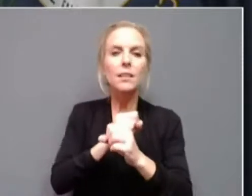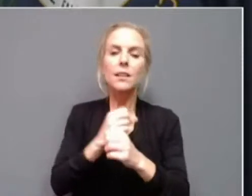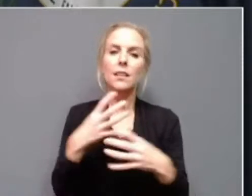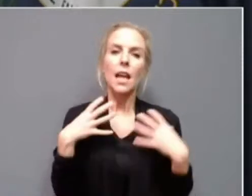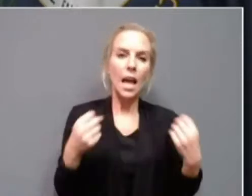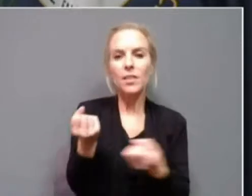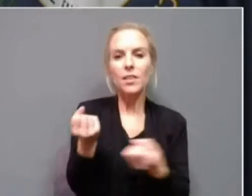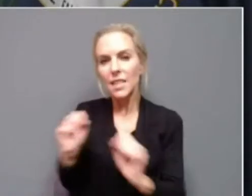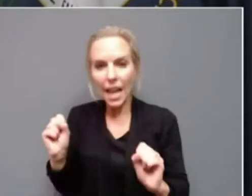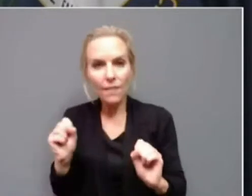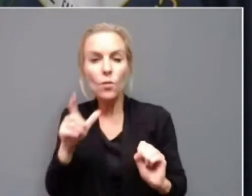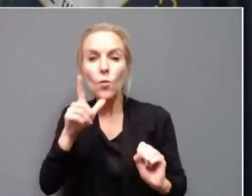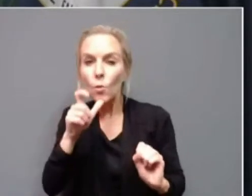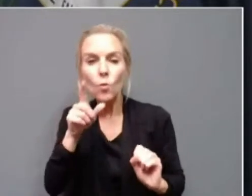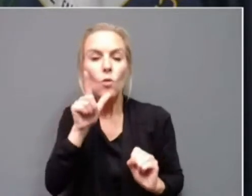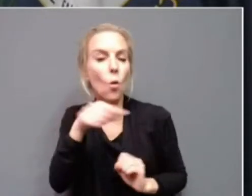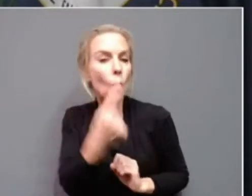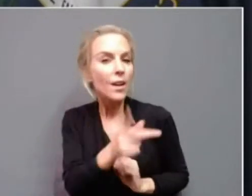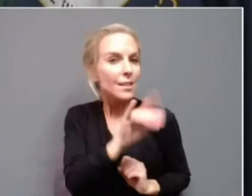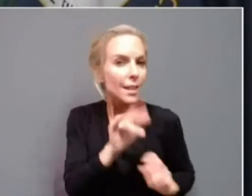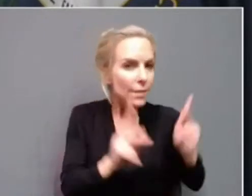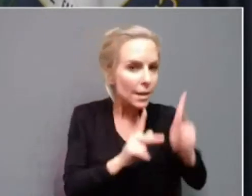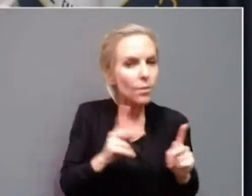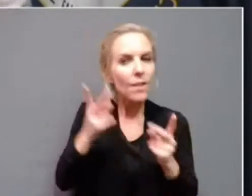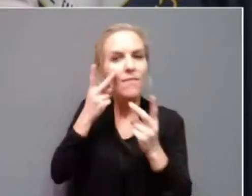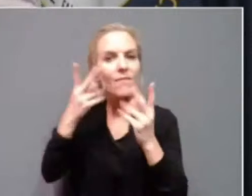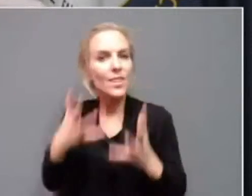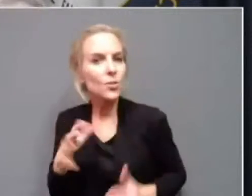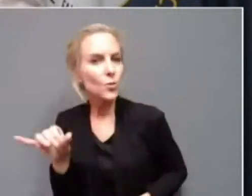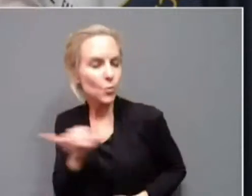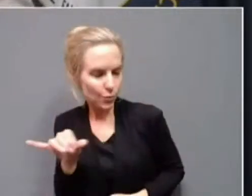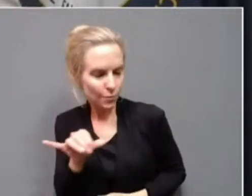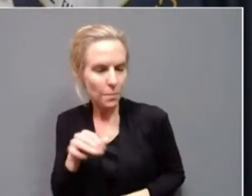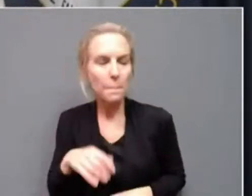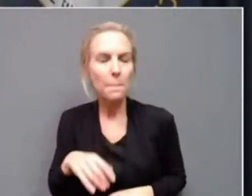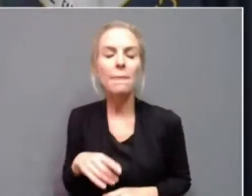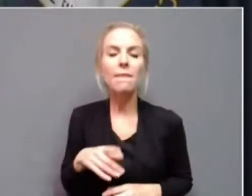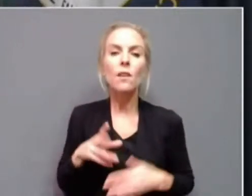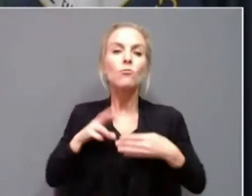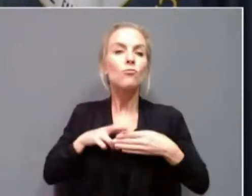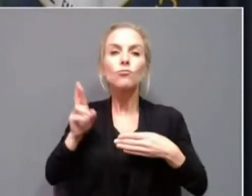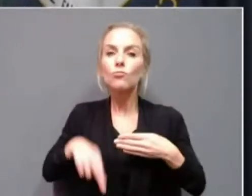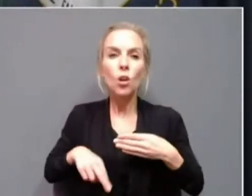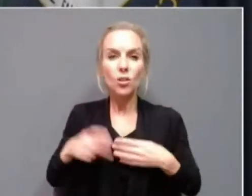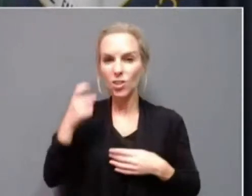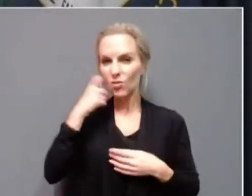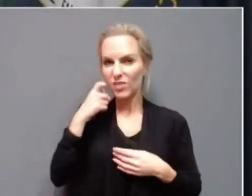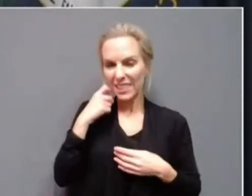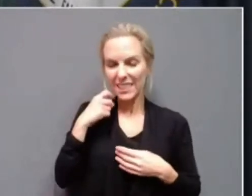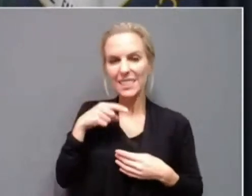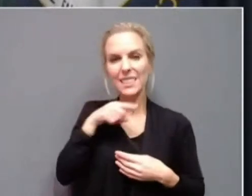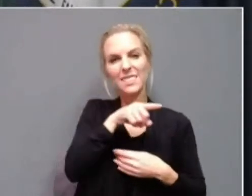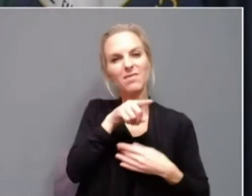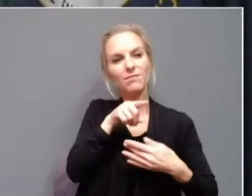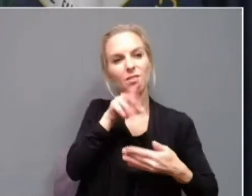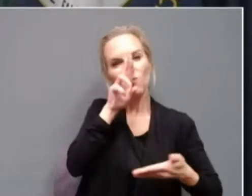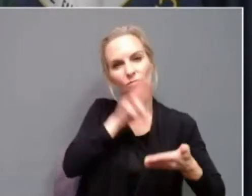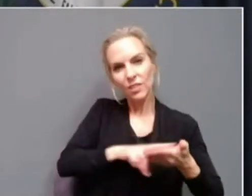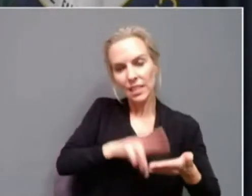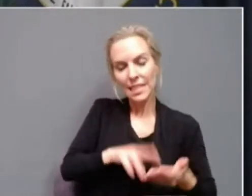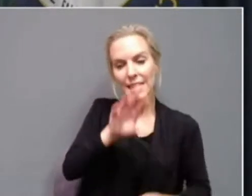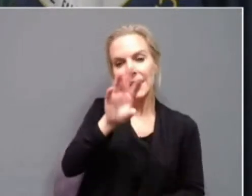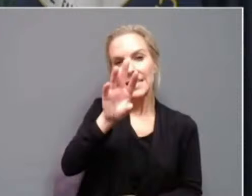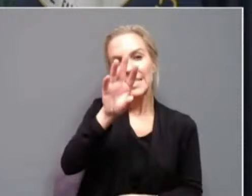only Kentuckians, but our visitors as well. As a result, in a recent study, 60% of travelers who came